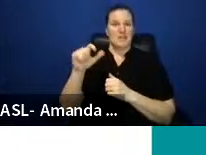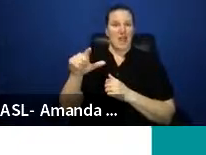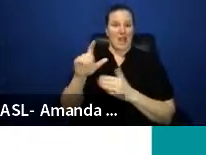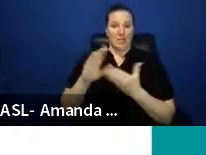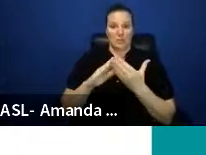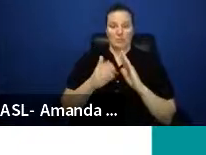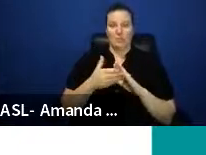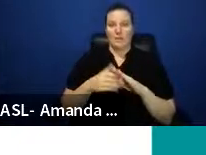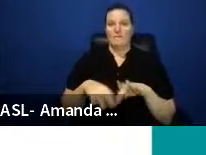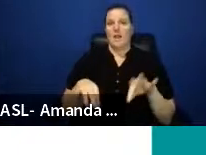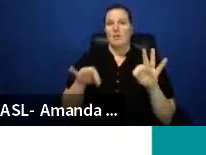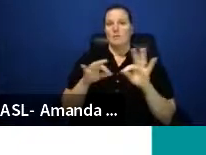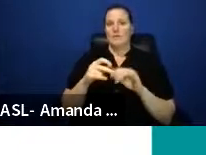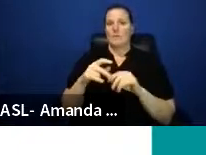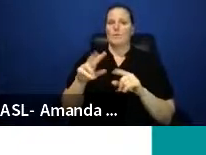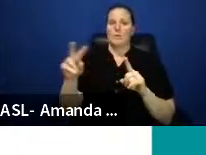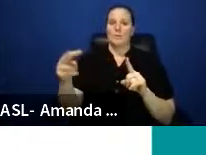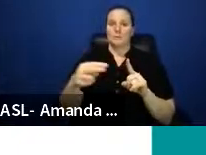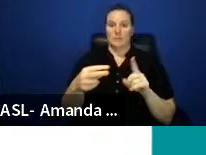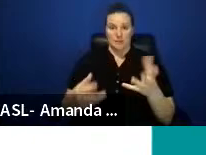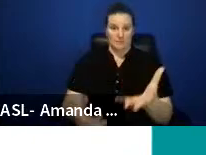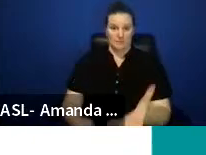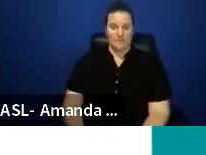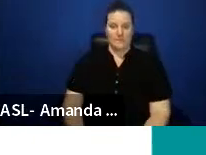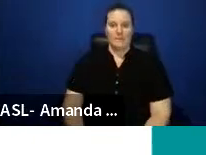community values are from your perspective?